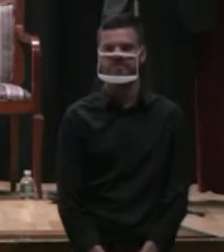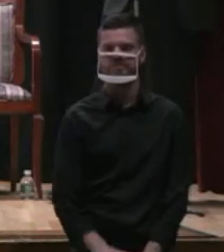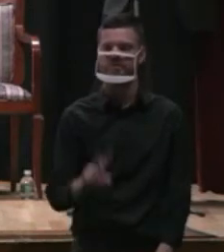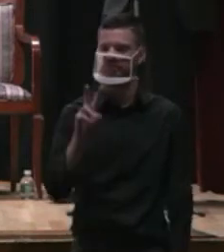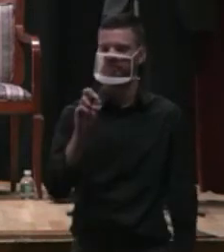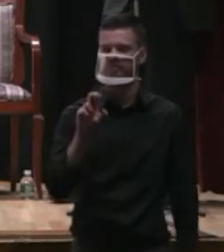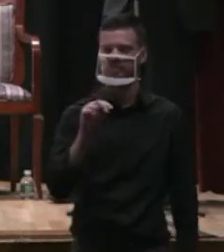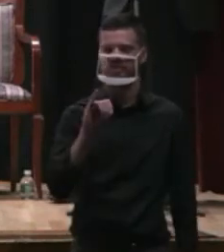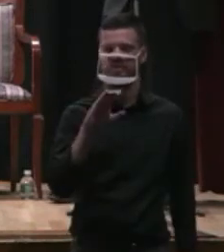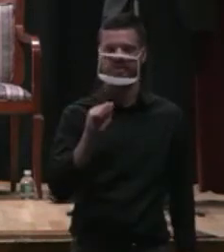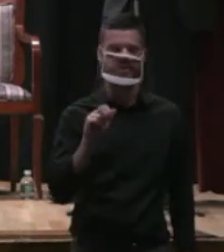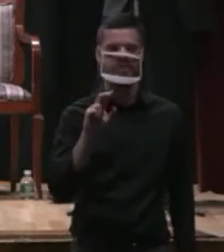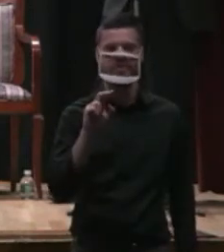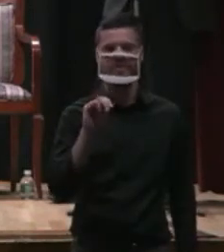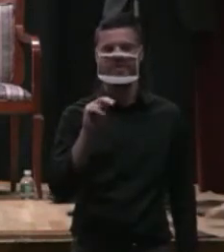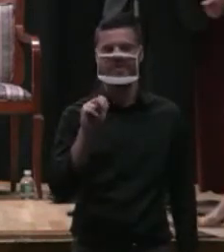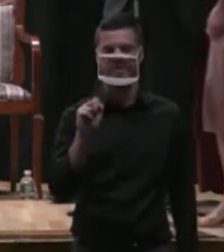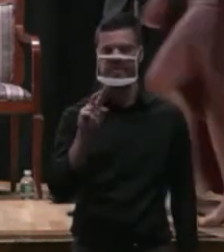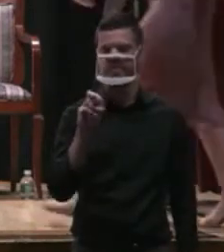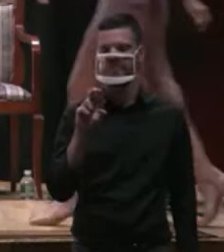Veronica Lena Muragi.